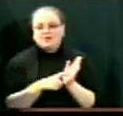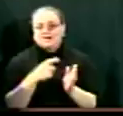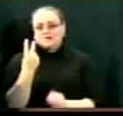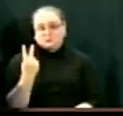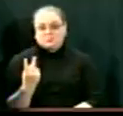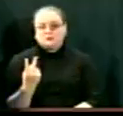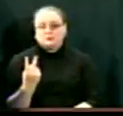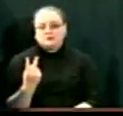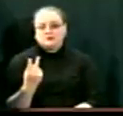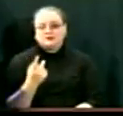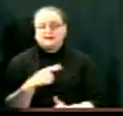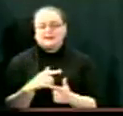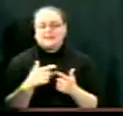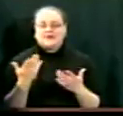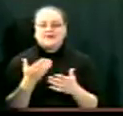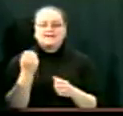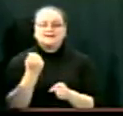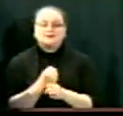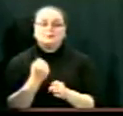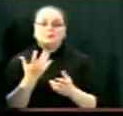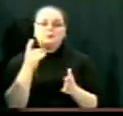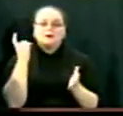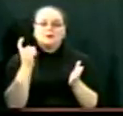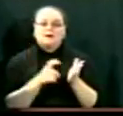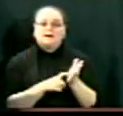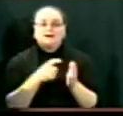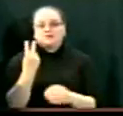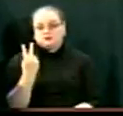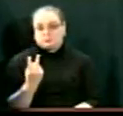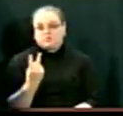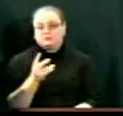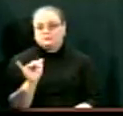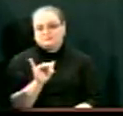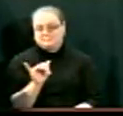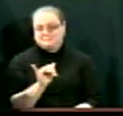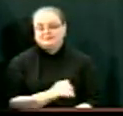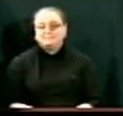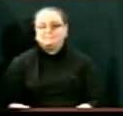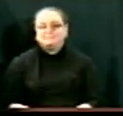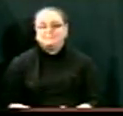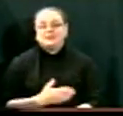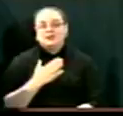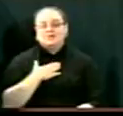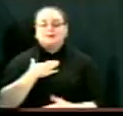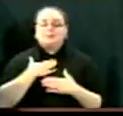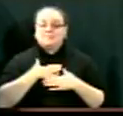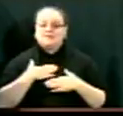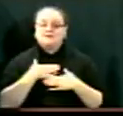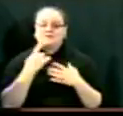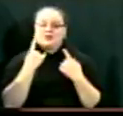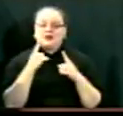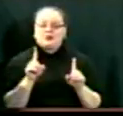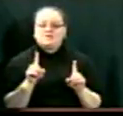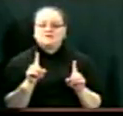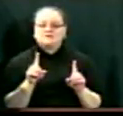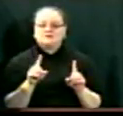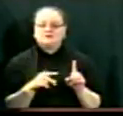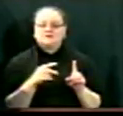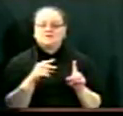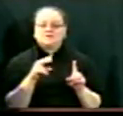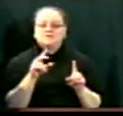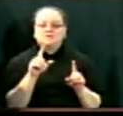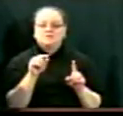2. And again, this year, we would like to recognize 2 as well. And so it's my pleasure to announce that the